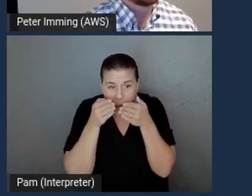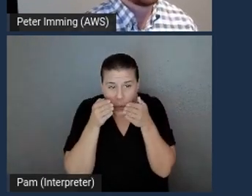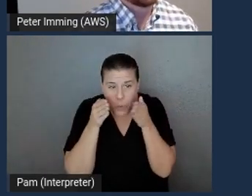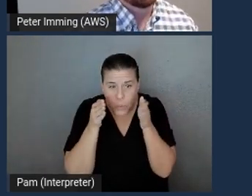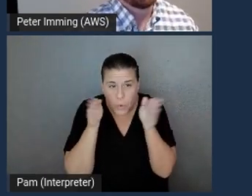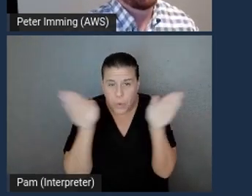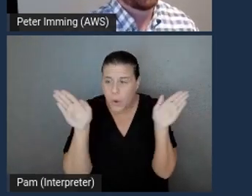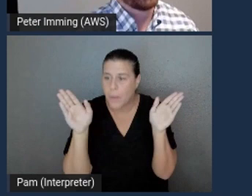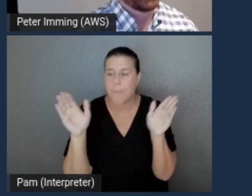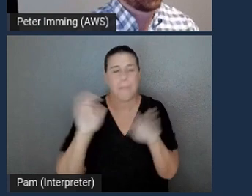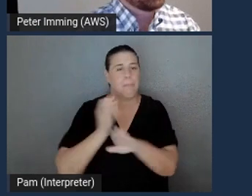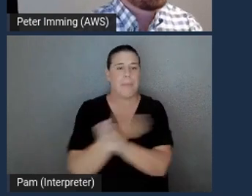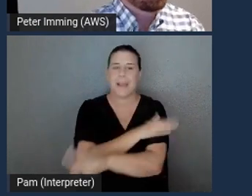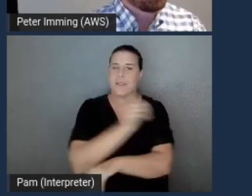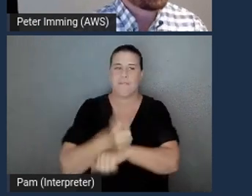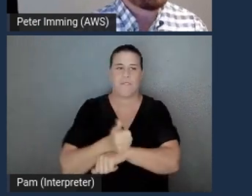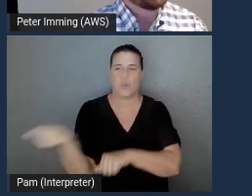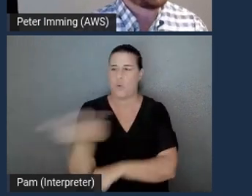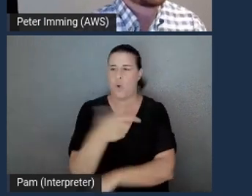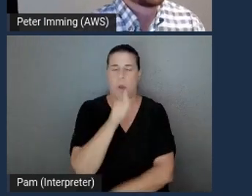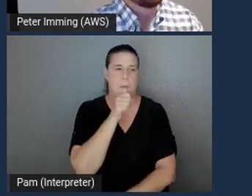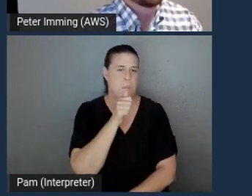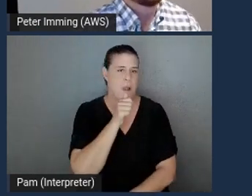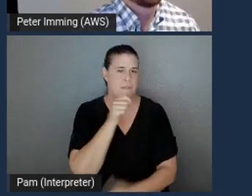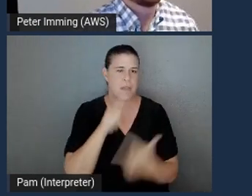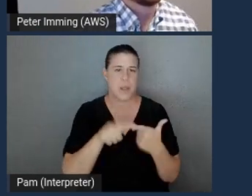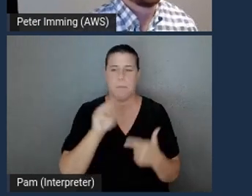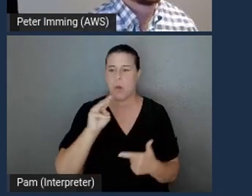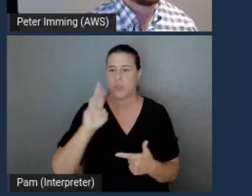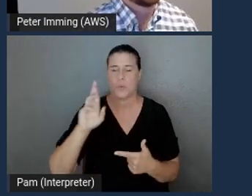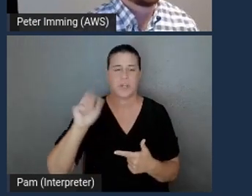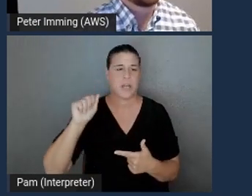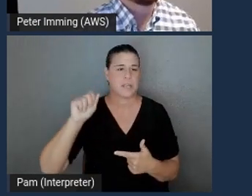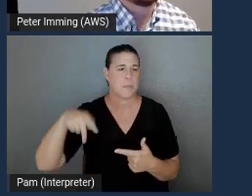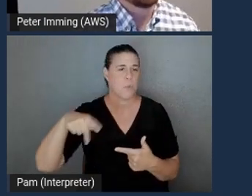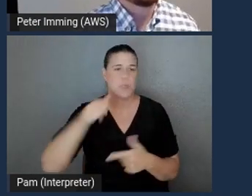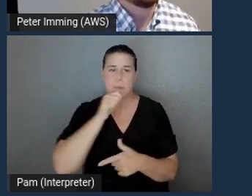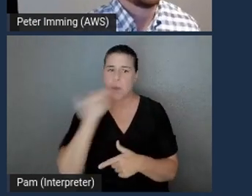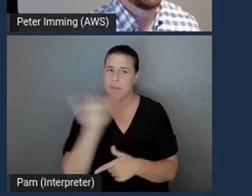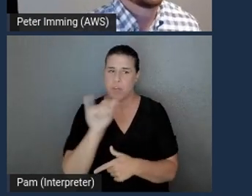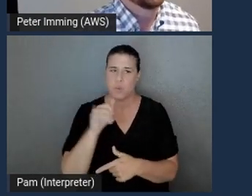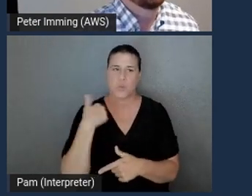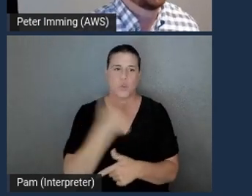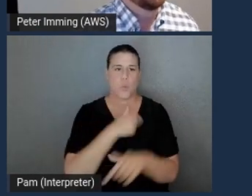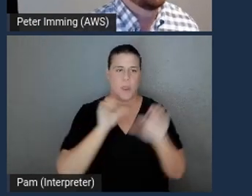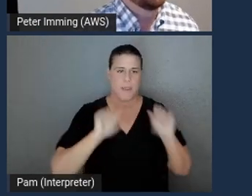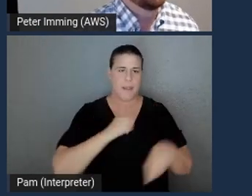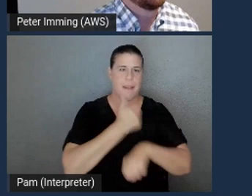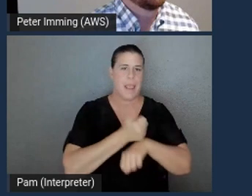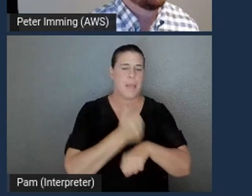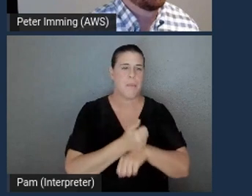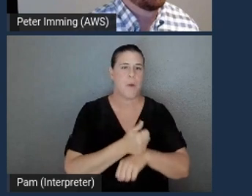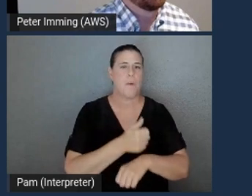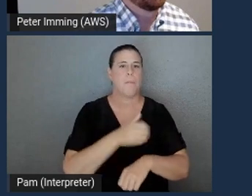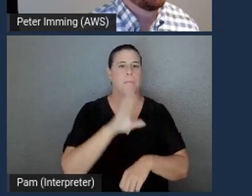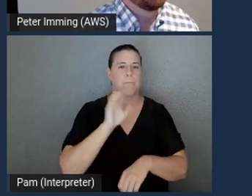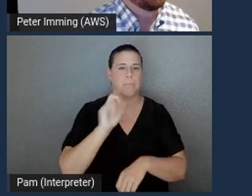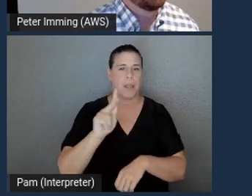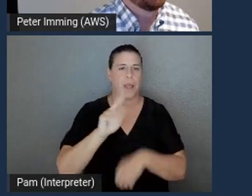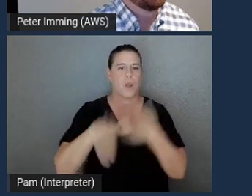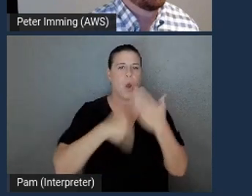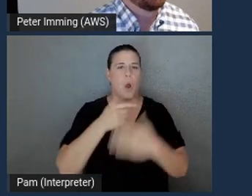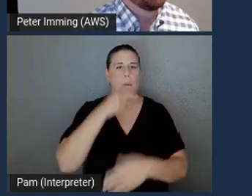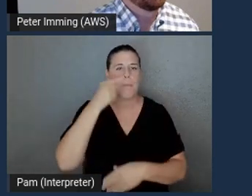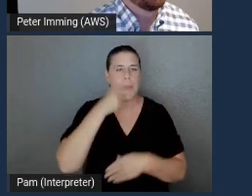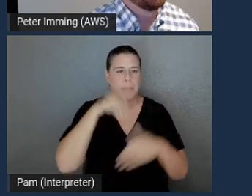of our buckets are private and our multi-region access points are private as well. So we enable block public access by default when we create this